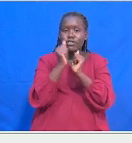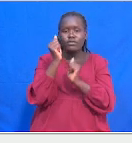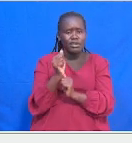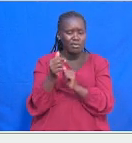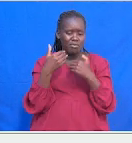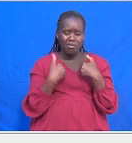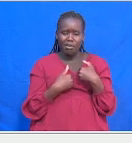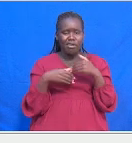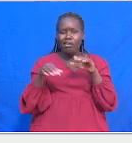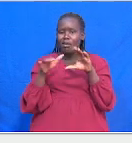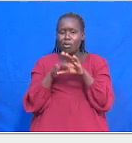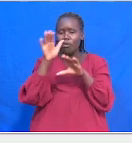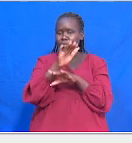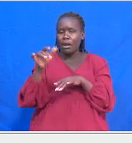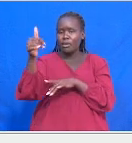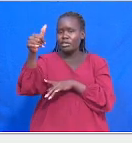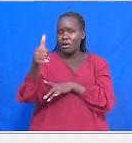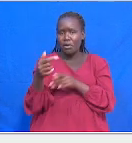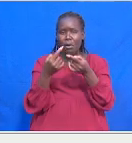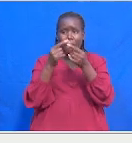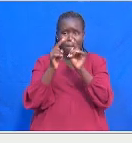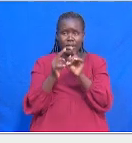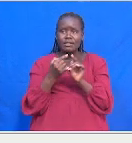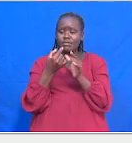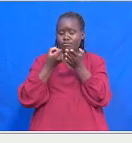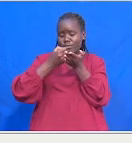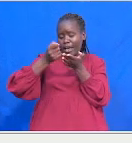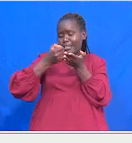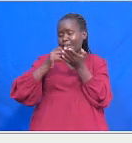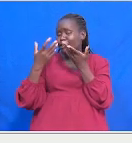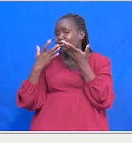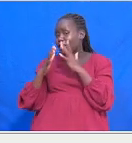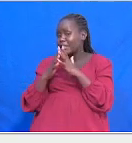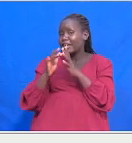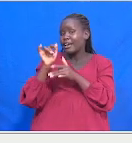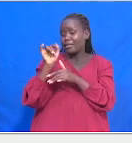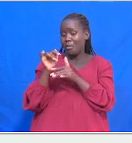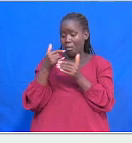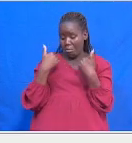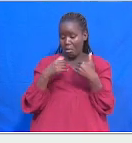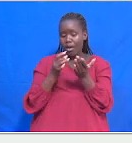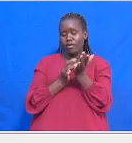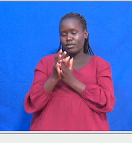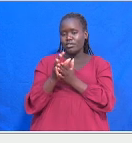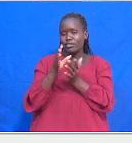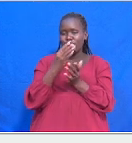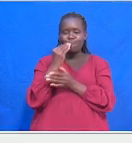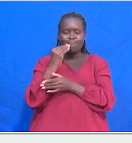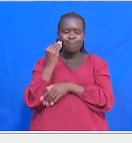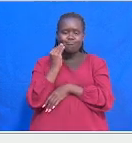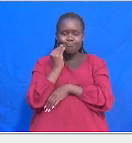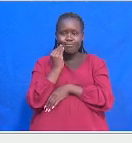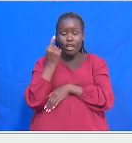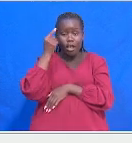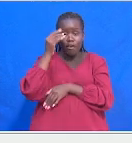parliament. Yet he has appended a signature that I should be impeached and go home